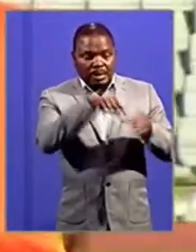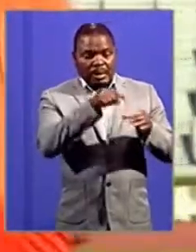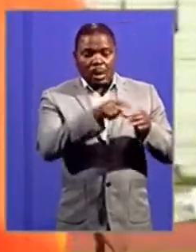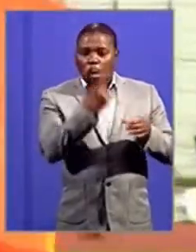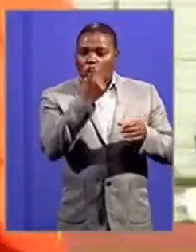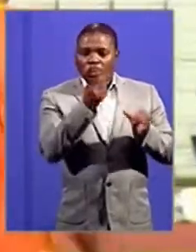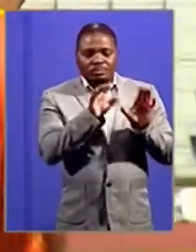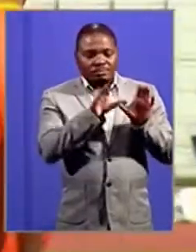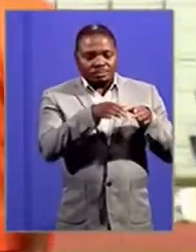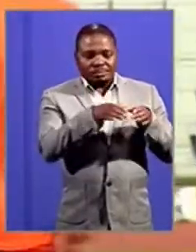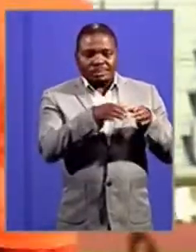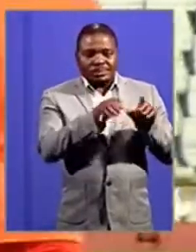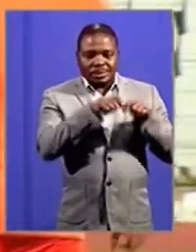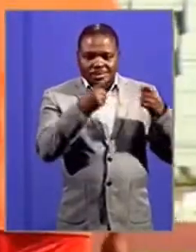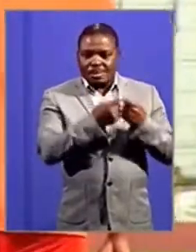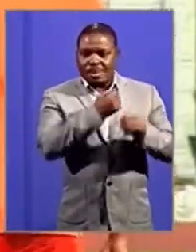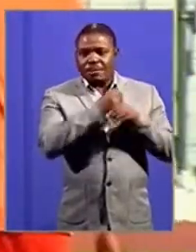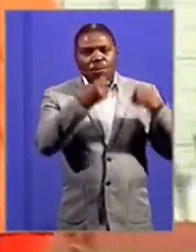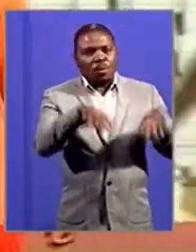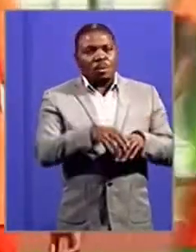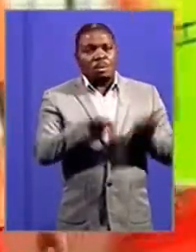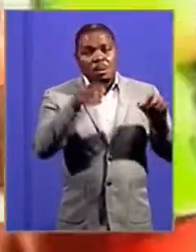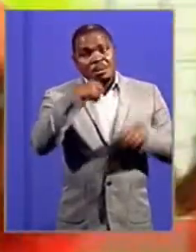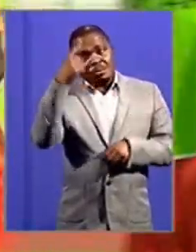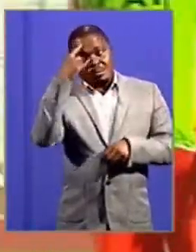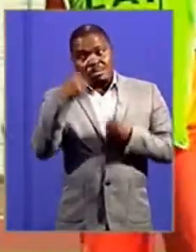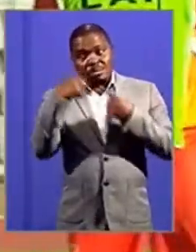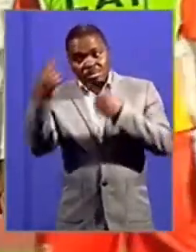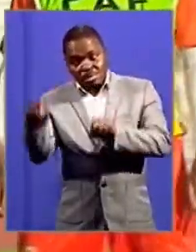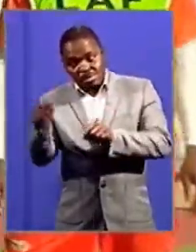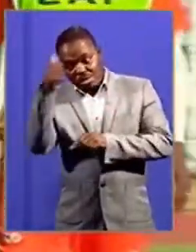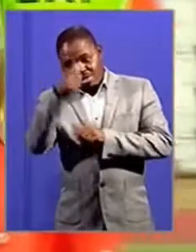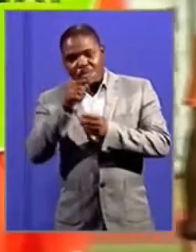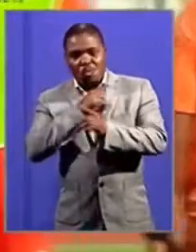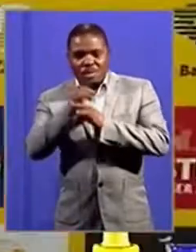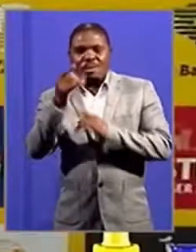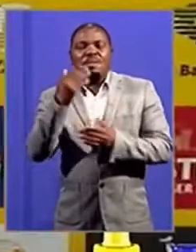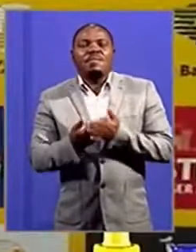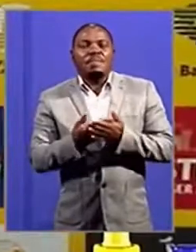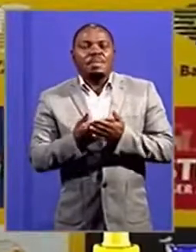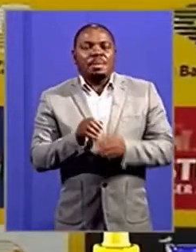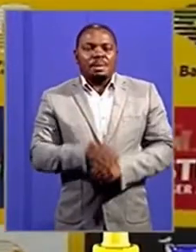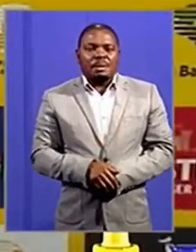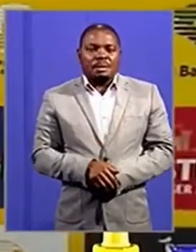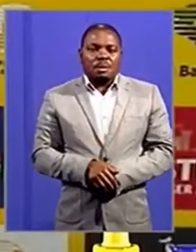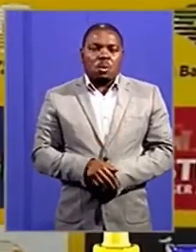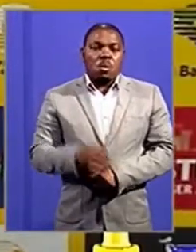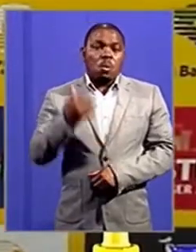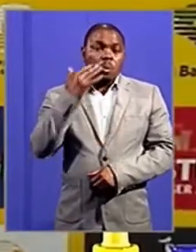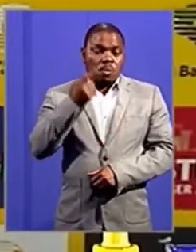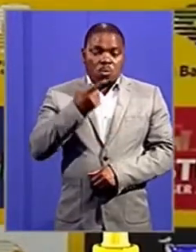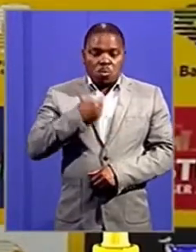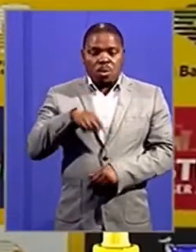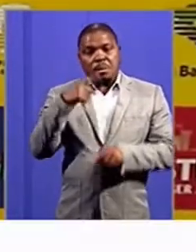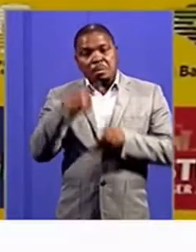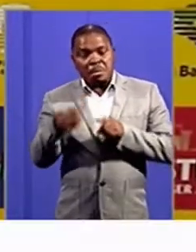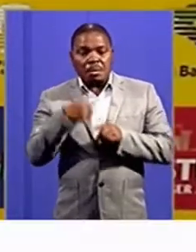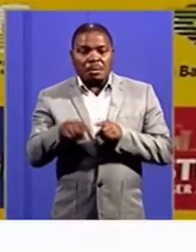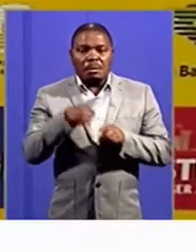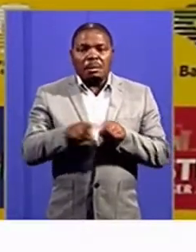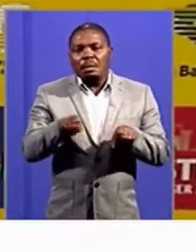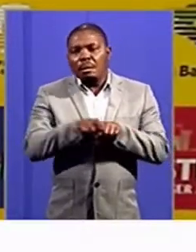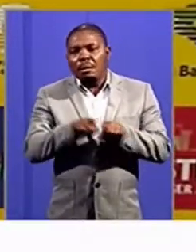etsang hore ho be le tshepo ya hore se tla atleha ha se thulana le naha ya Ethiopia. When we play our game, and we play